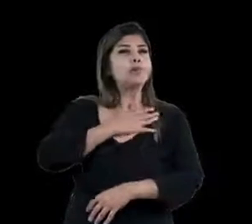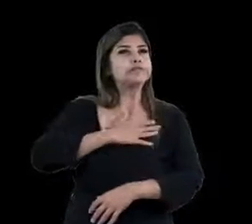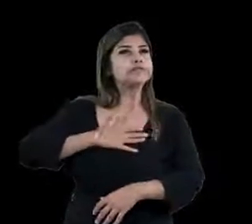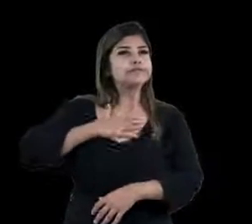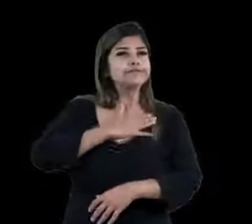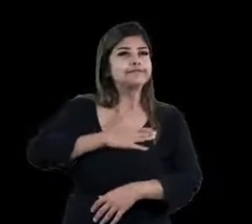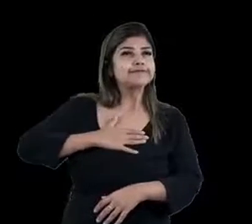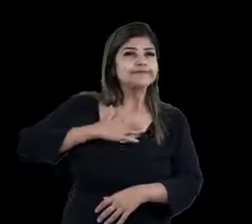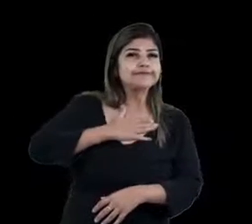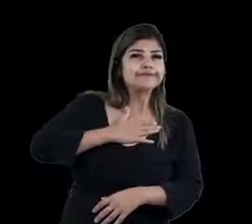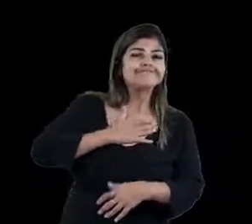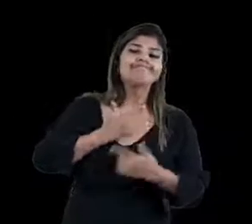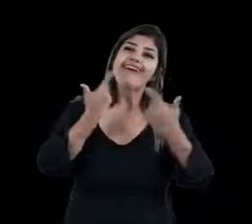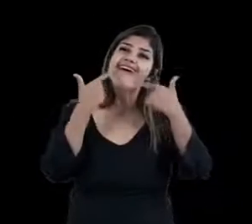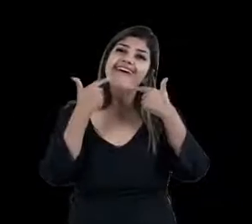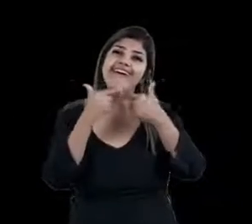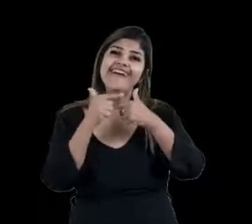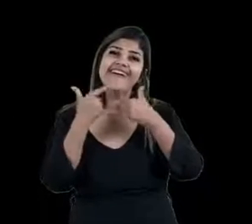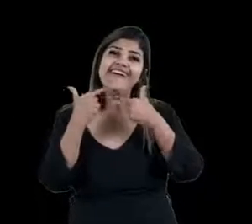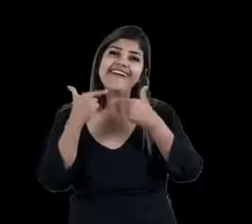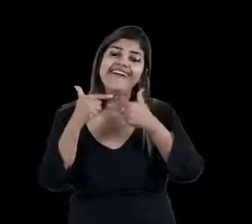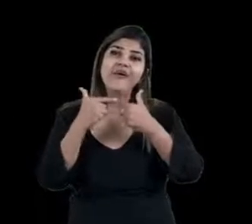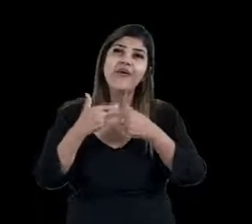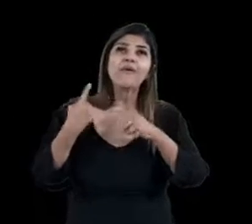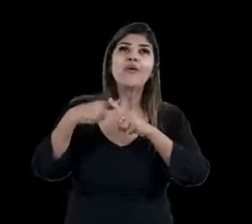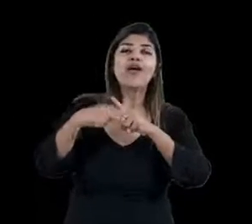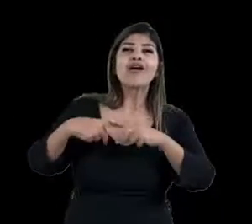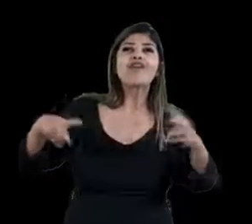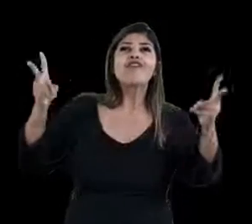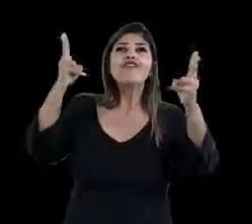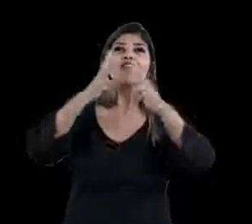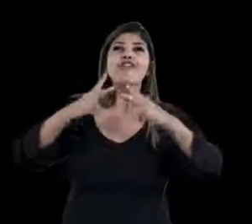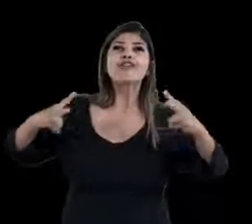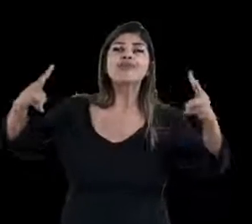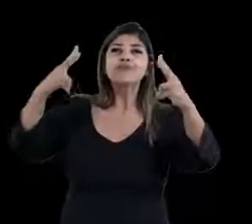They had so much fun, they left feeling the wind on their face.